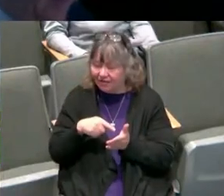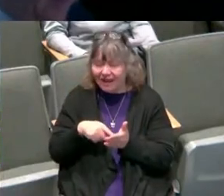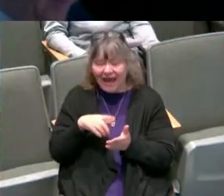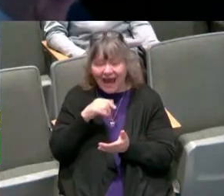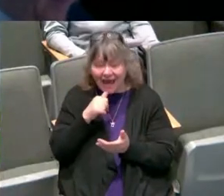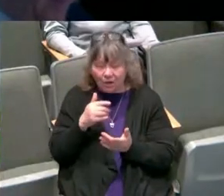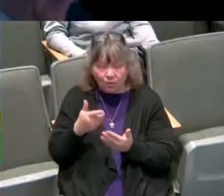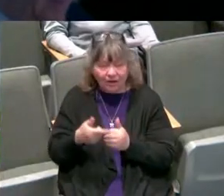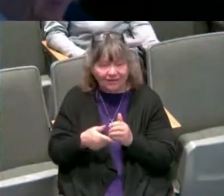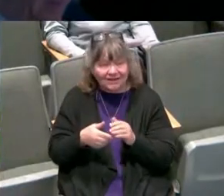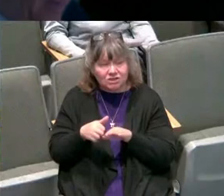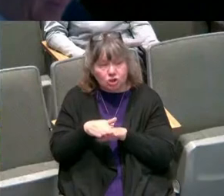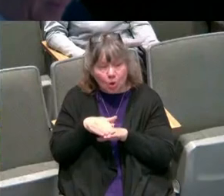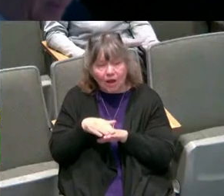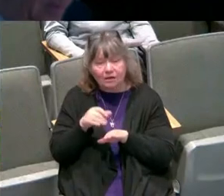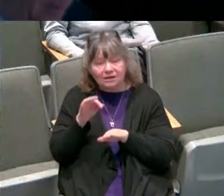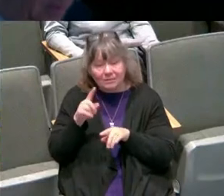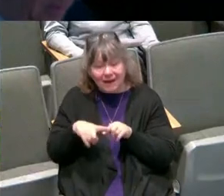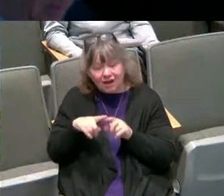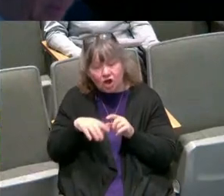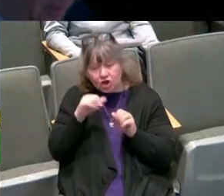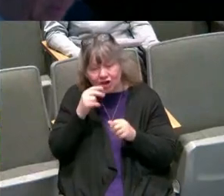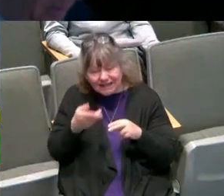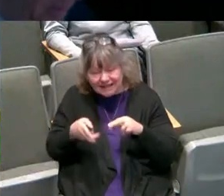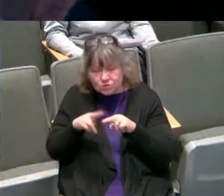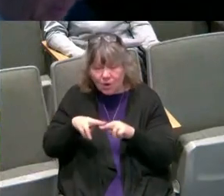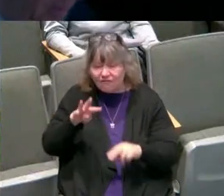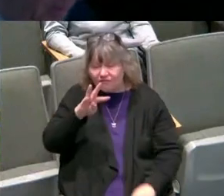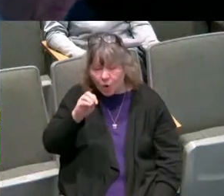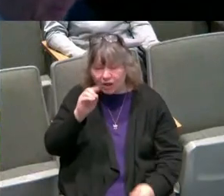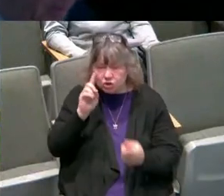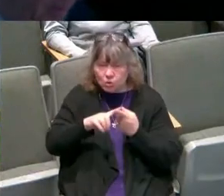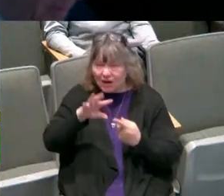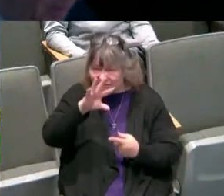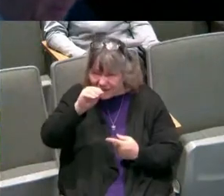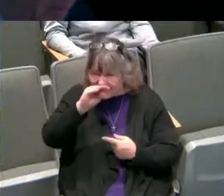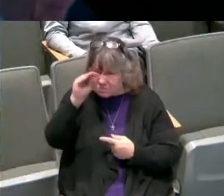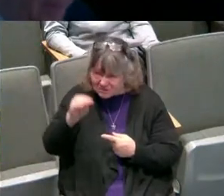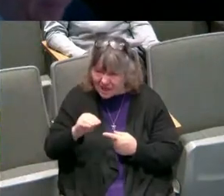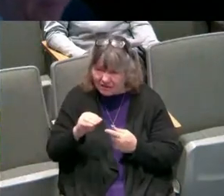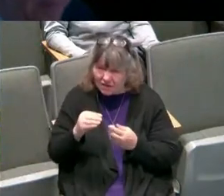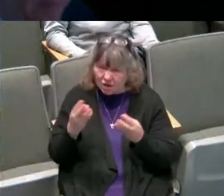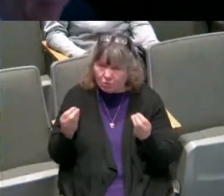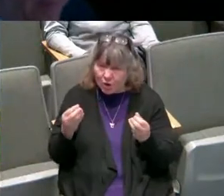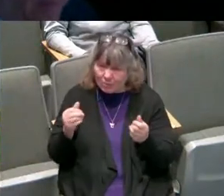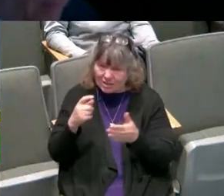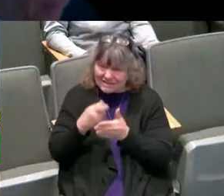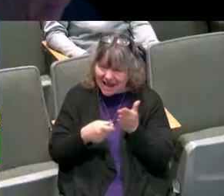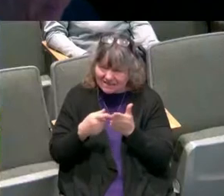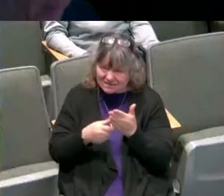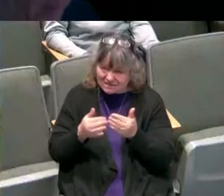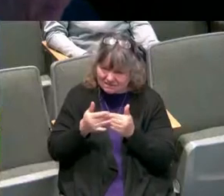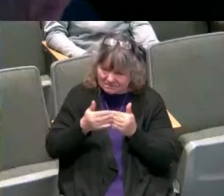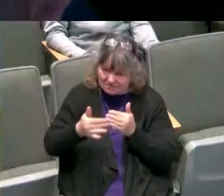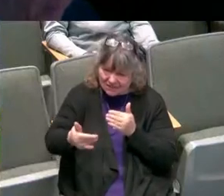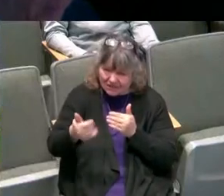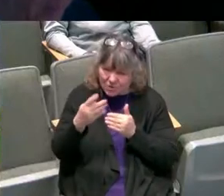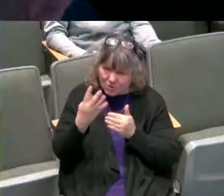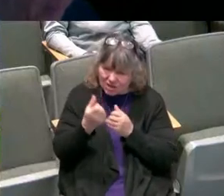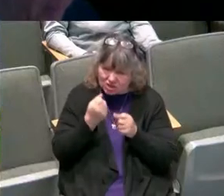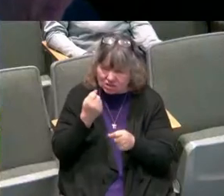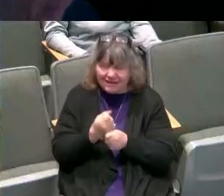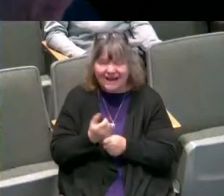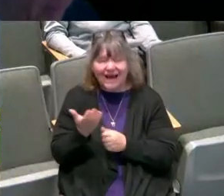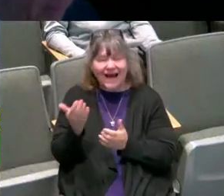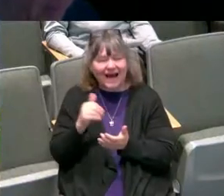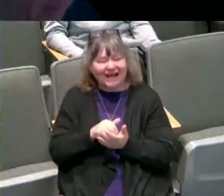inflation these factors together could lead to a 40 to 50 percent increases in property tax bills in the coming five years again